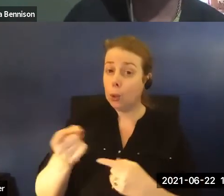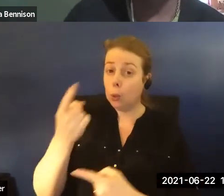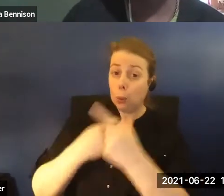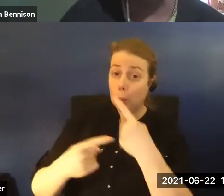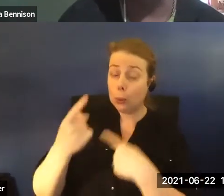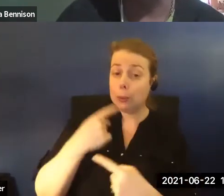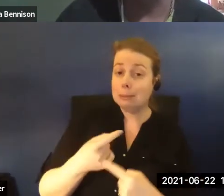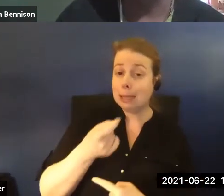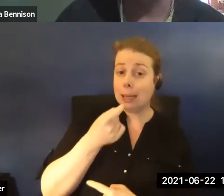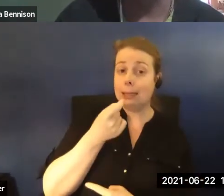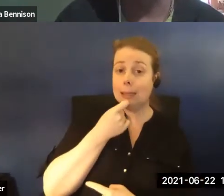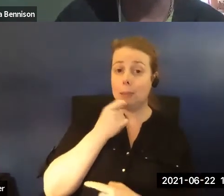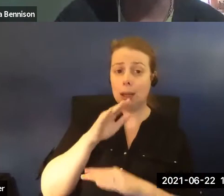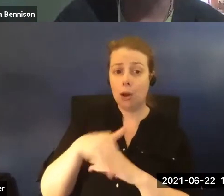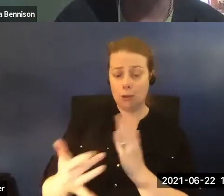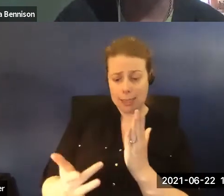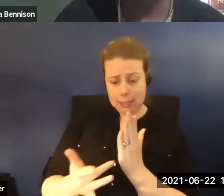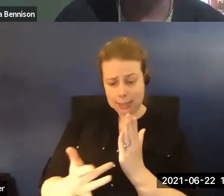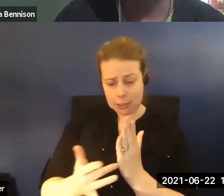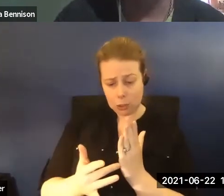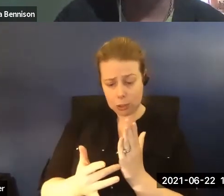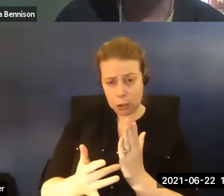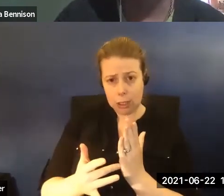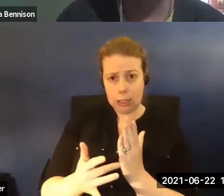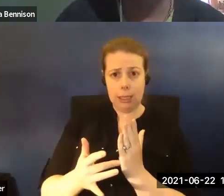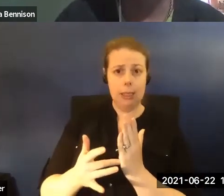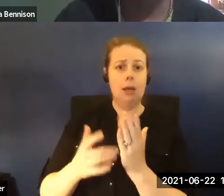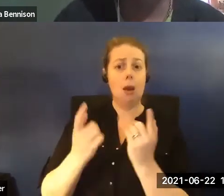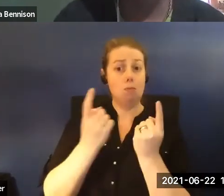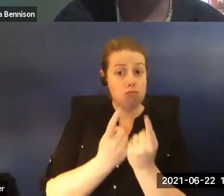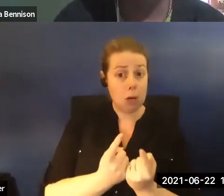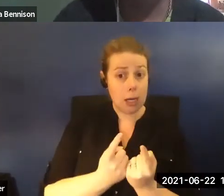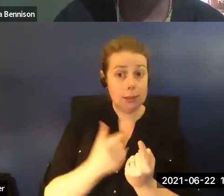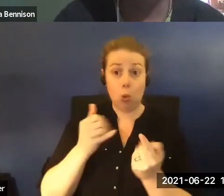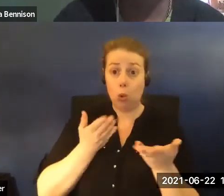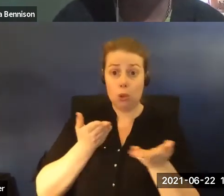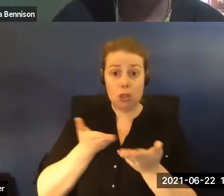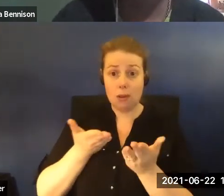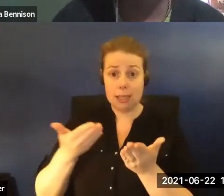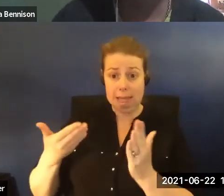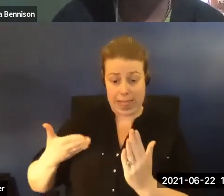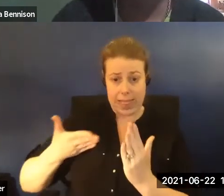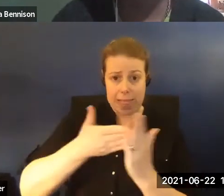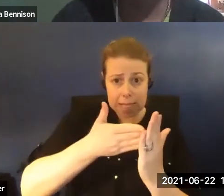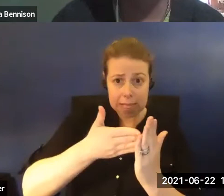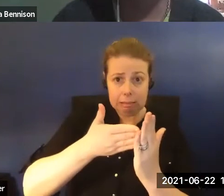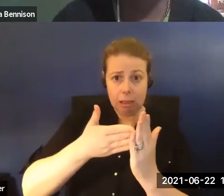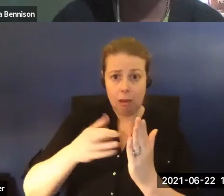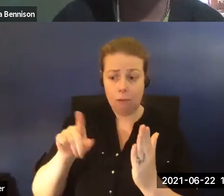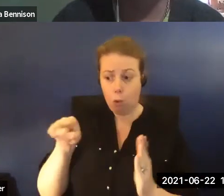practice when a technology-powered product or service is inaccessible for someone who has a